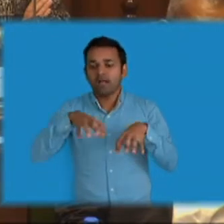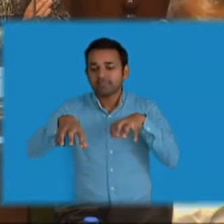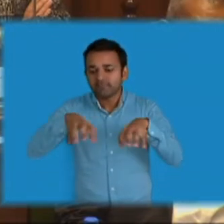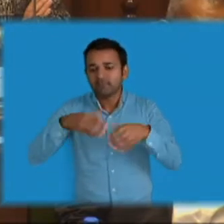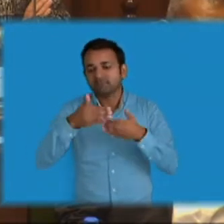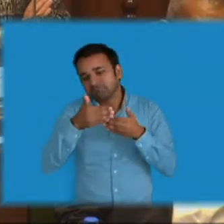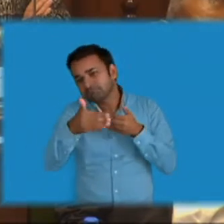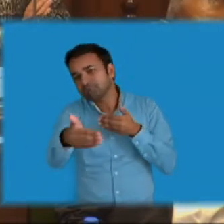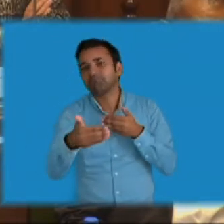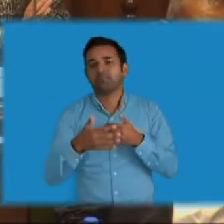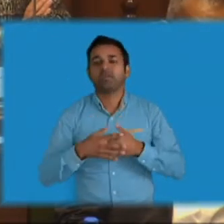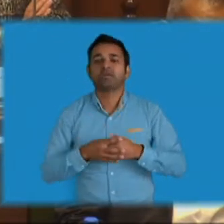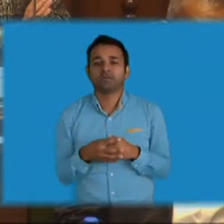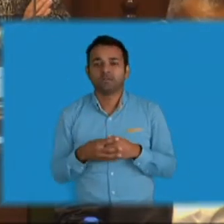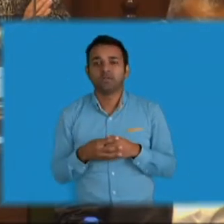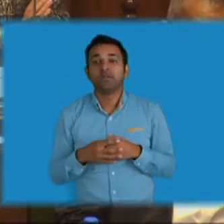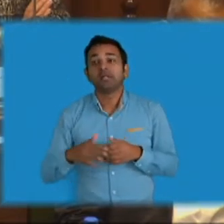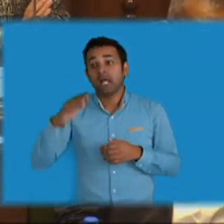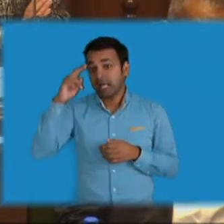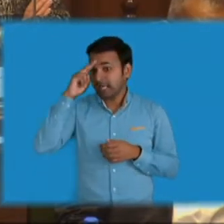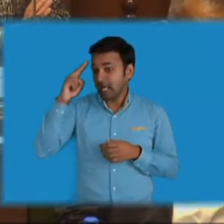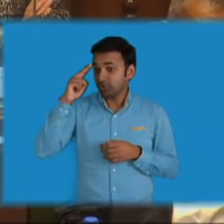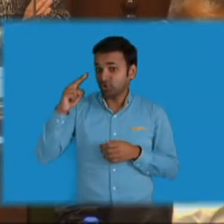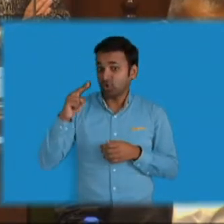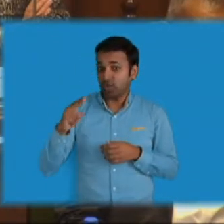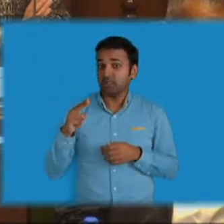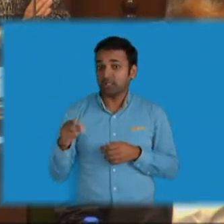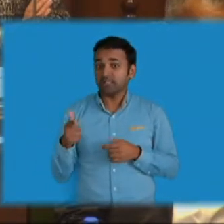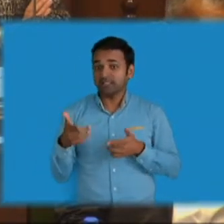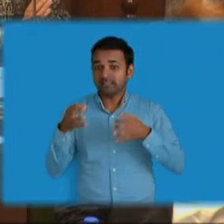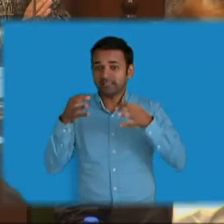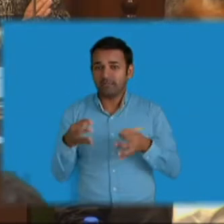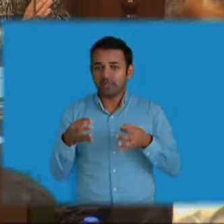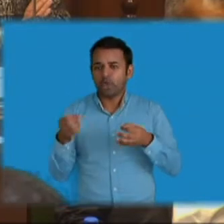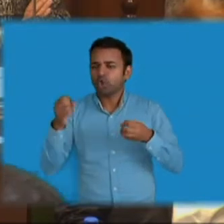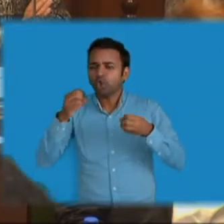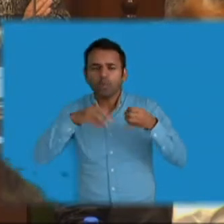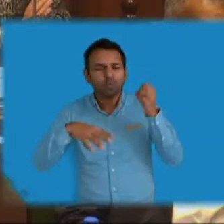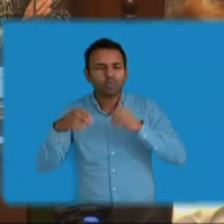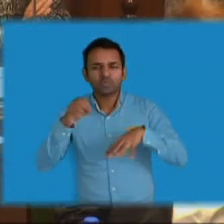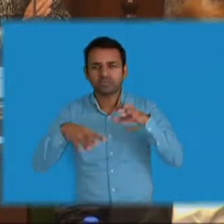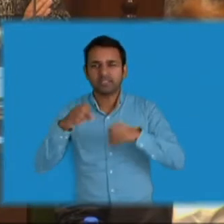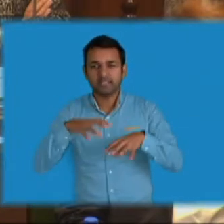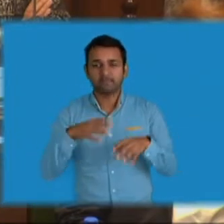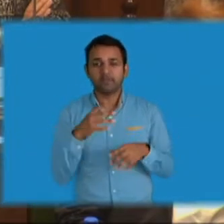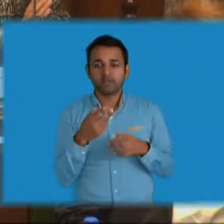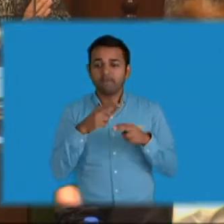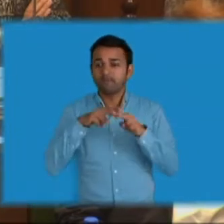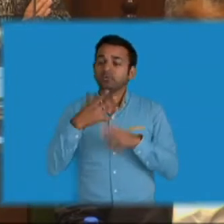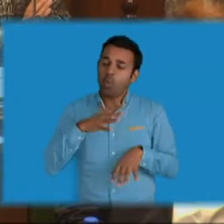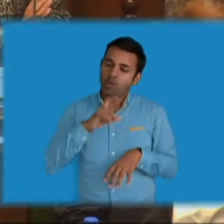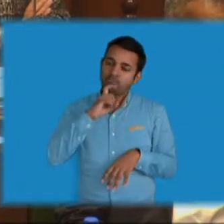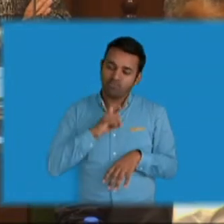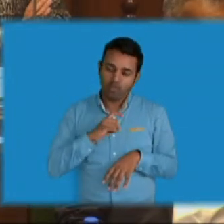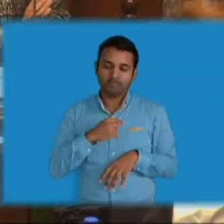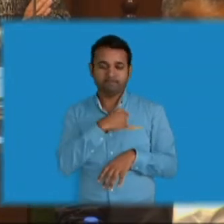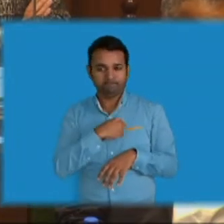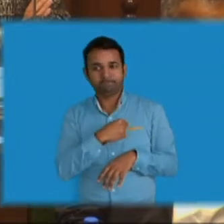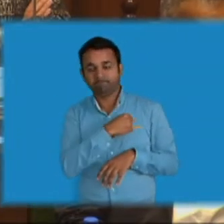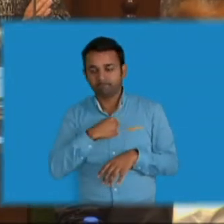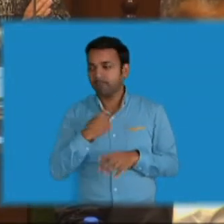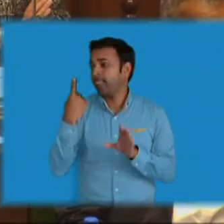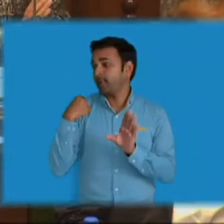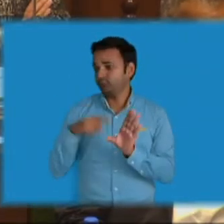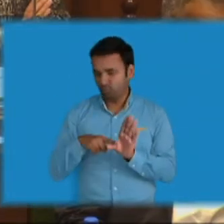determined contributors under the Paris Agreement, which Fiji signed and committed to last year. Madam Speaker, my